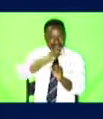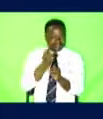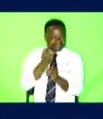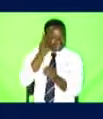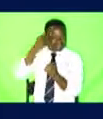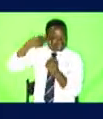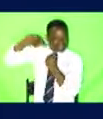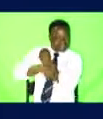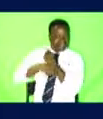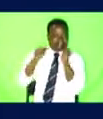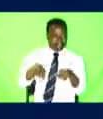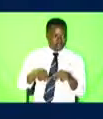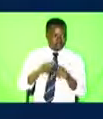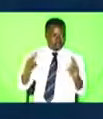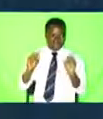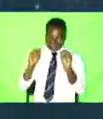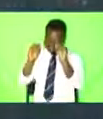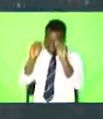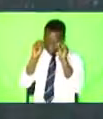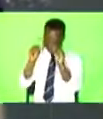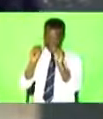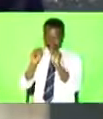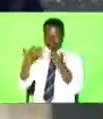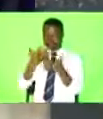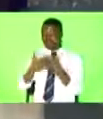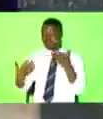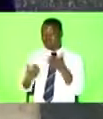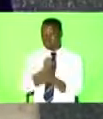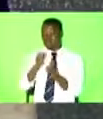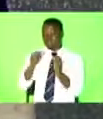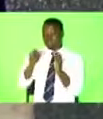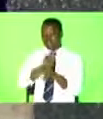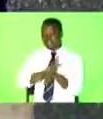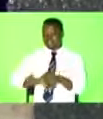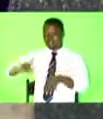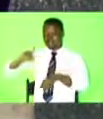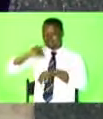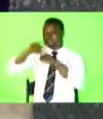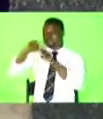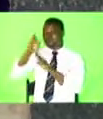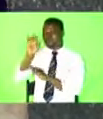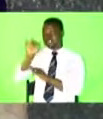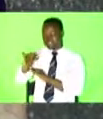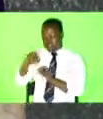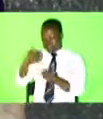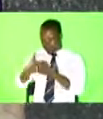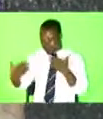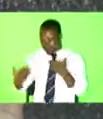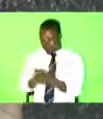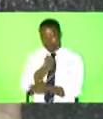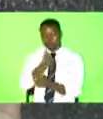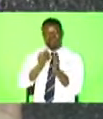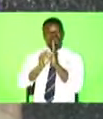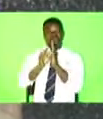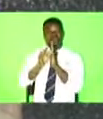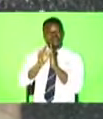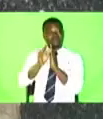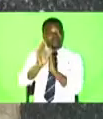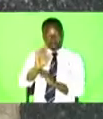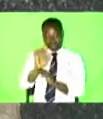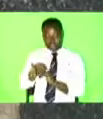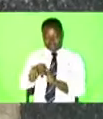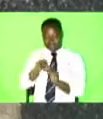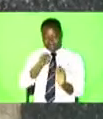time and teach the gospel of the kingdom of God. The gospel of the kingdom of God.